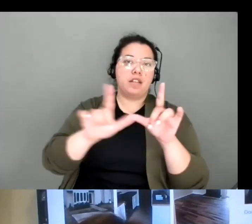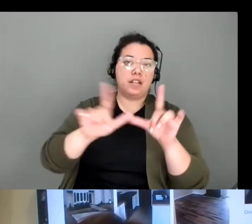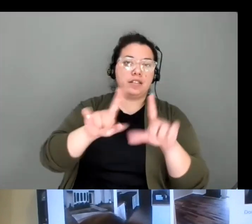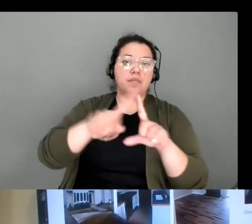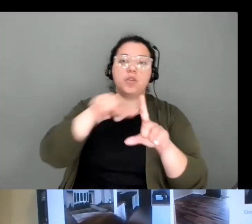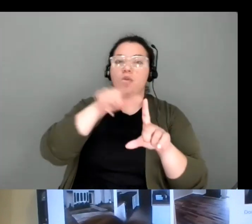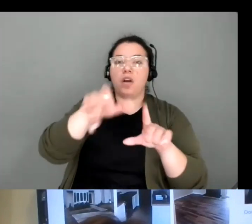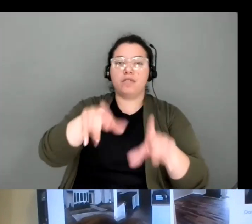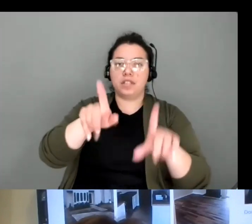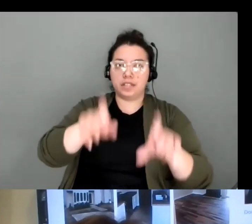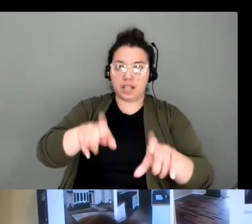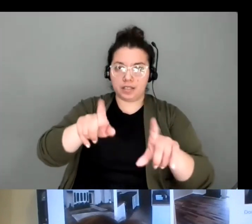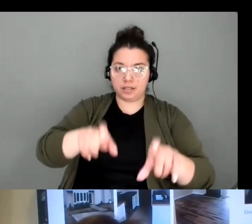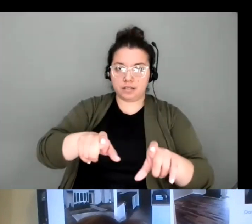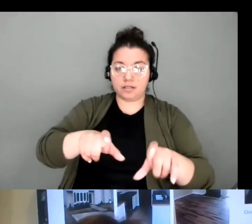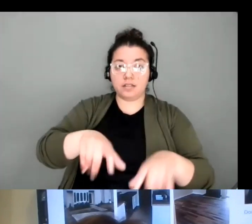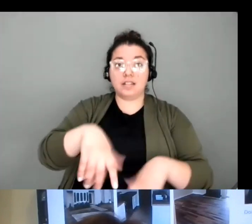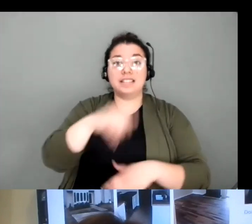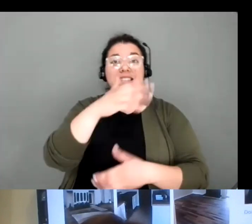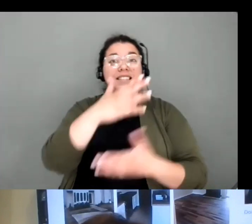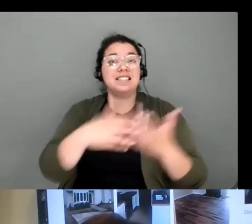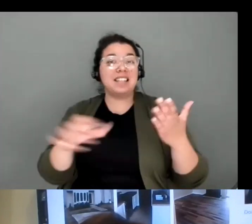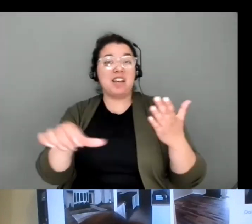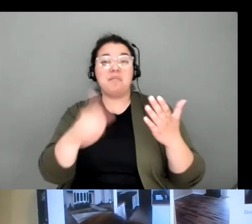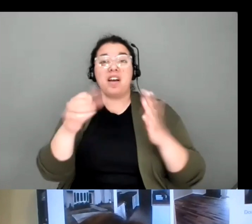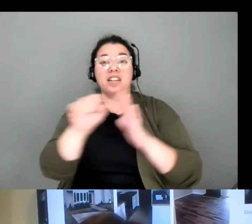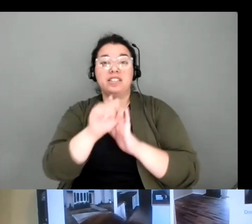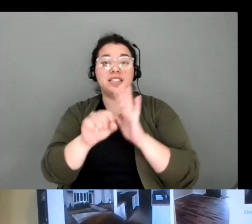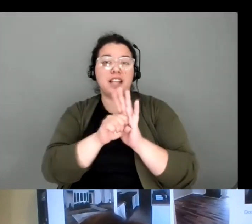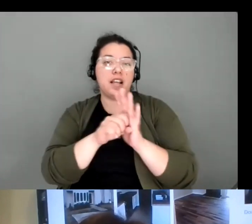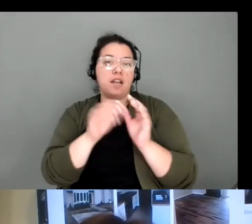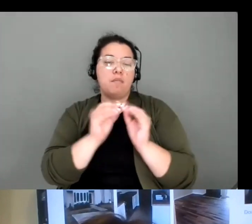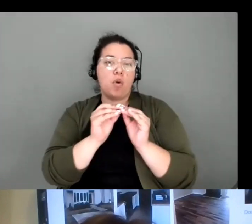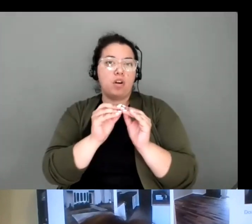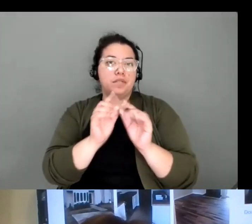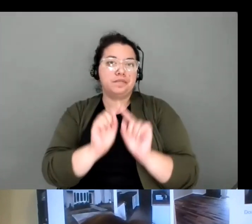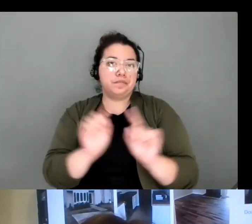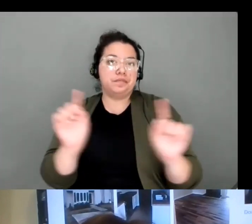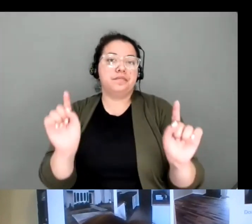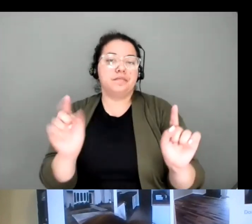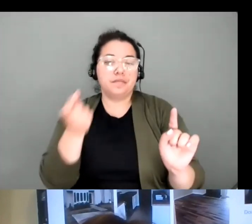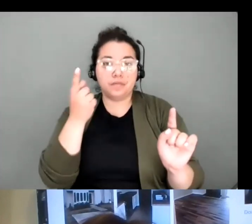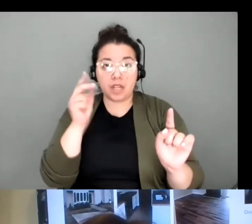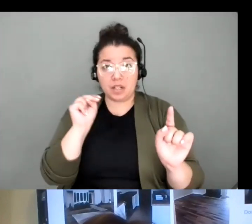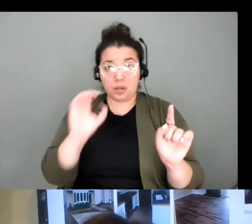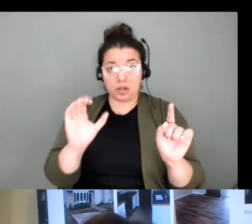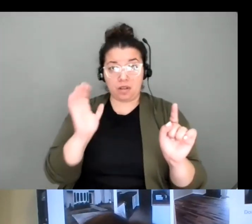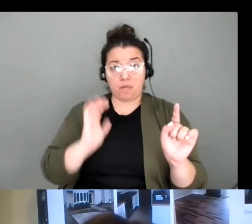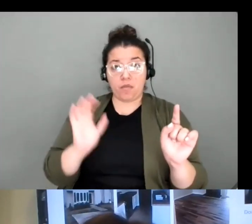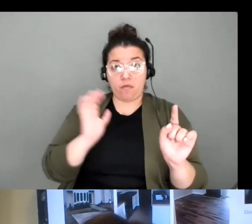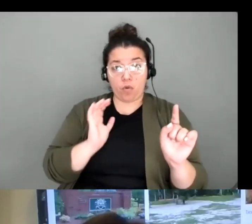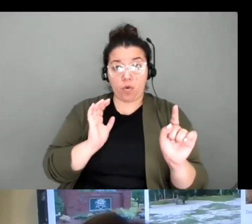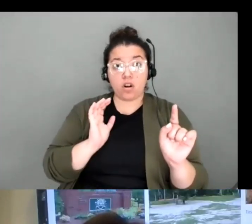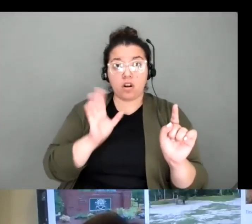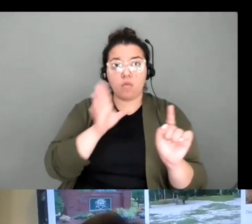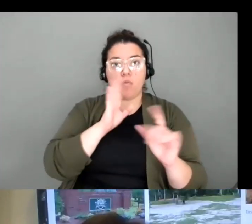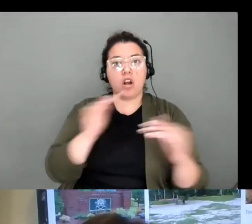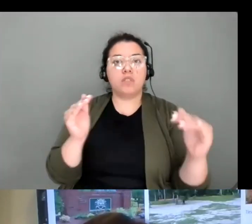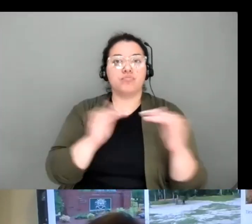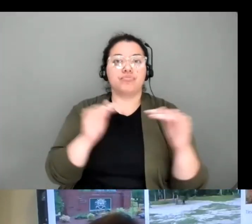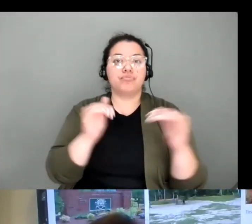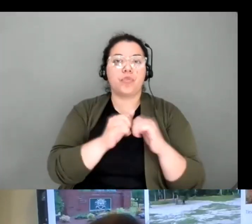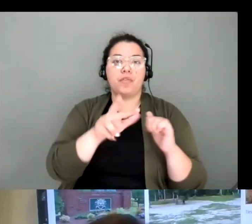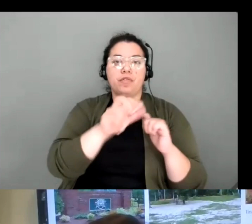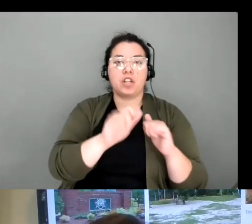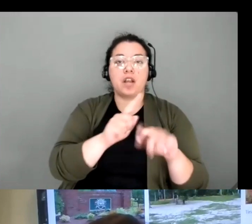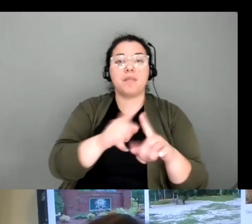other places, you do same as Colby. You have to take some testing. North Carolina used to be reciprocal for real estate, but now